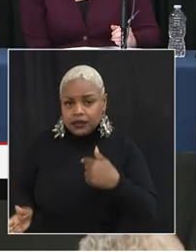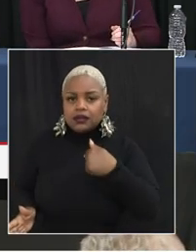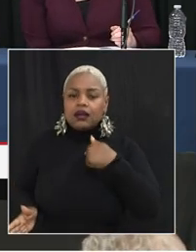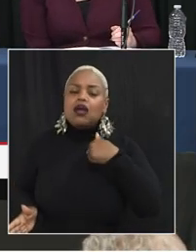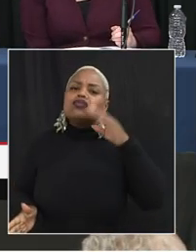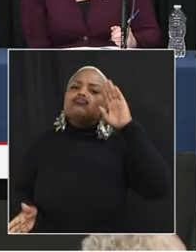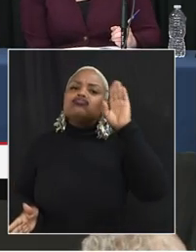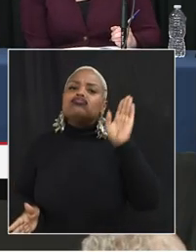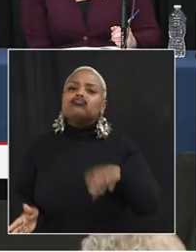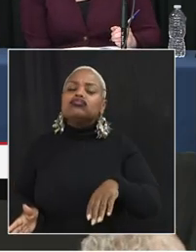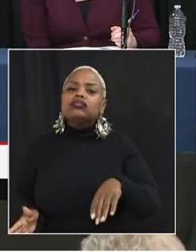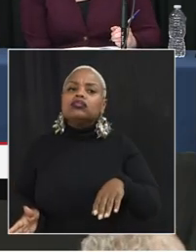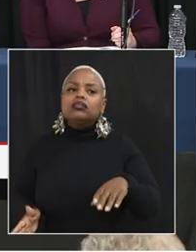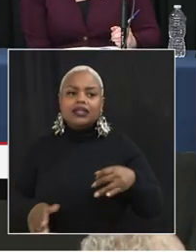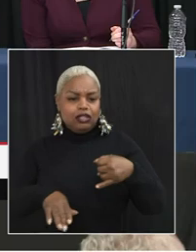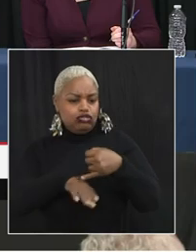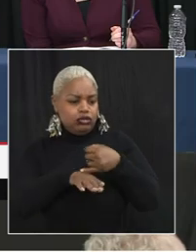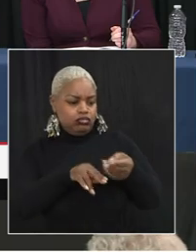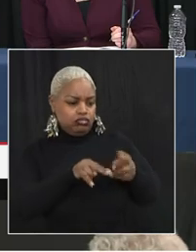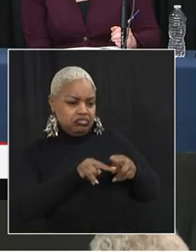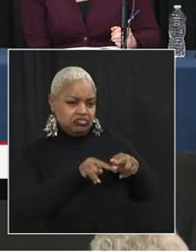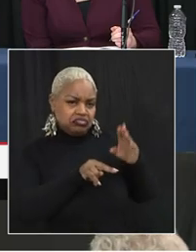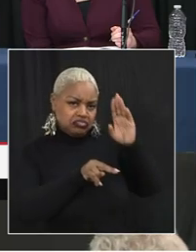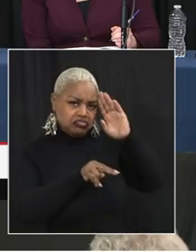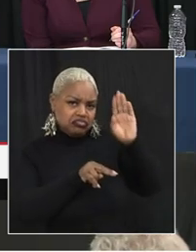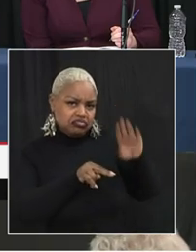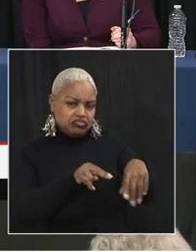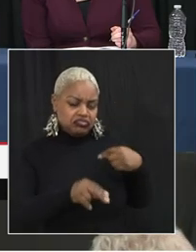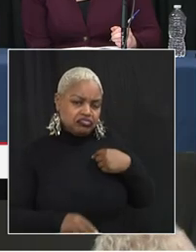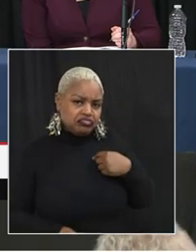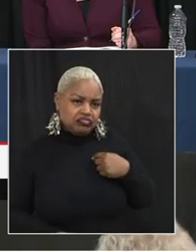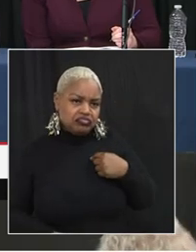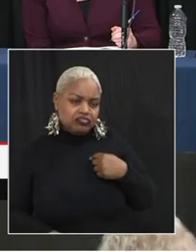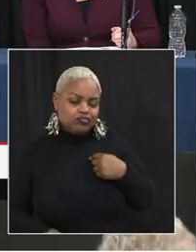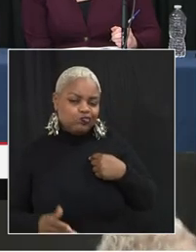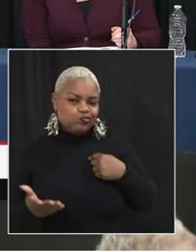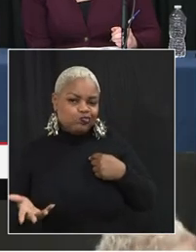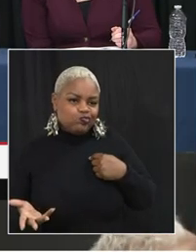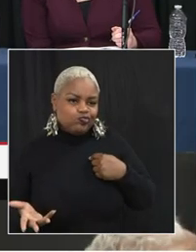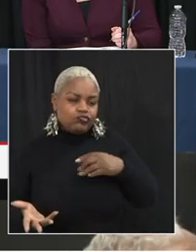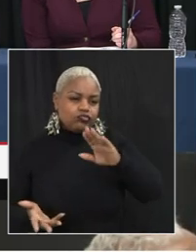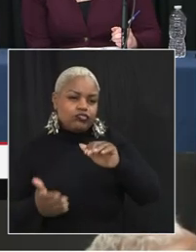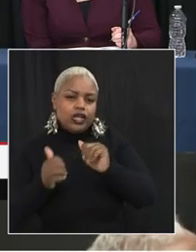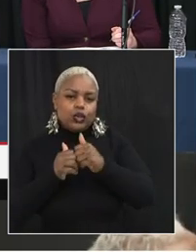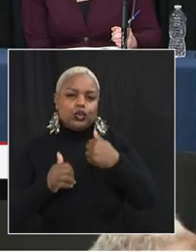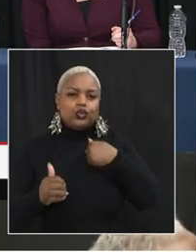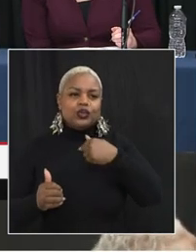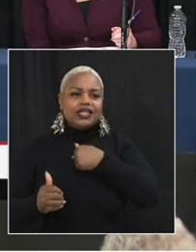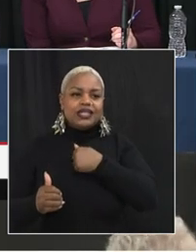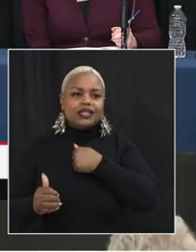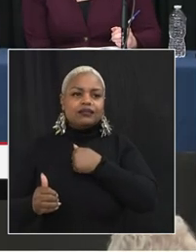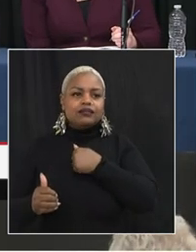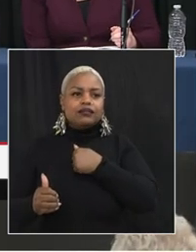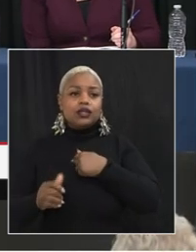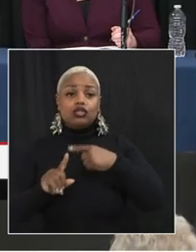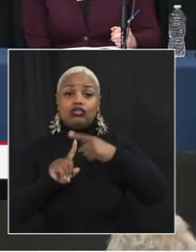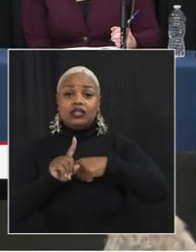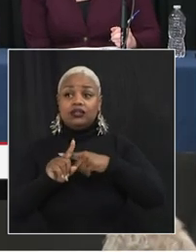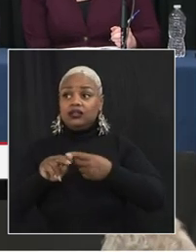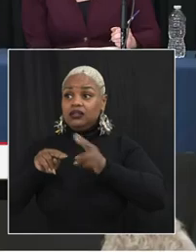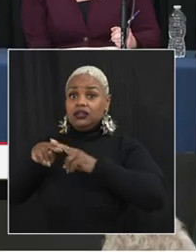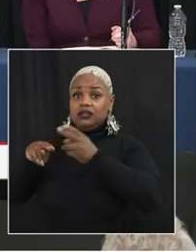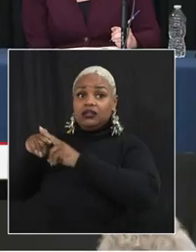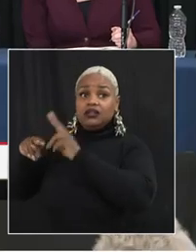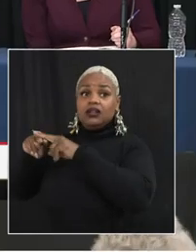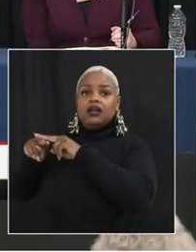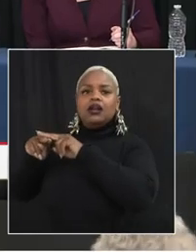I'd like to know, what can you do to stop this runaway rent and from this compounding of the cost of